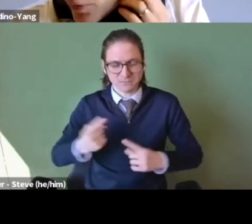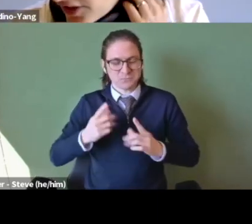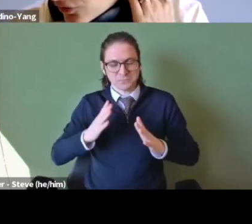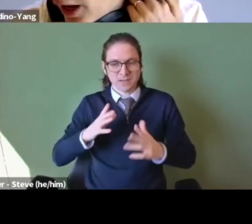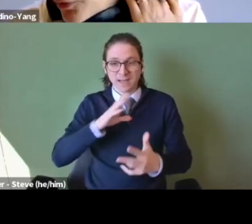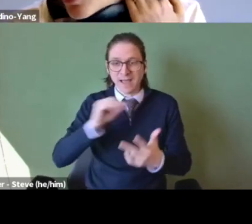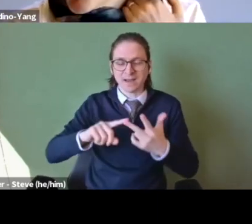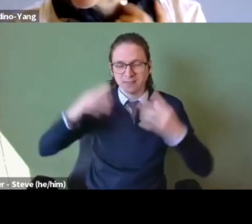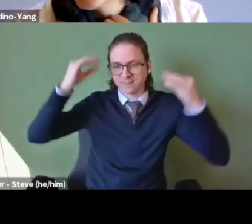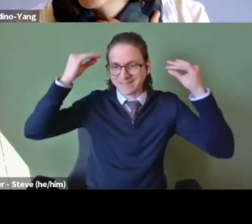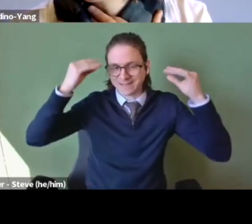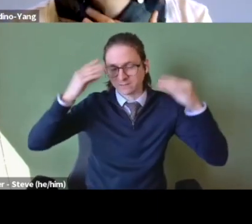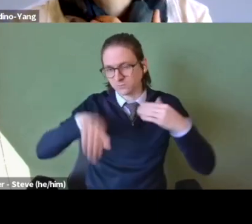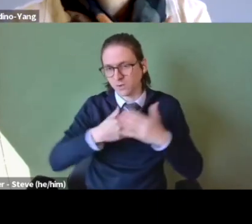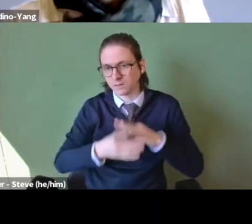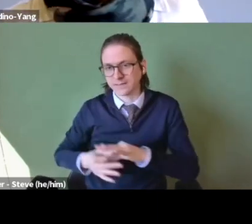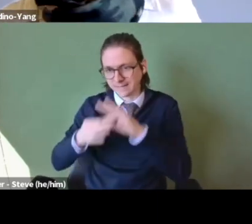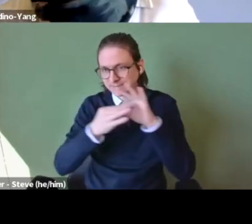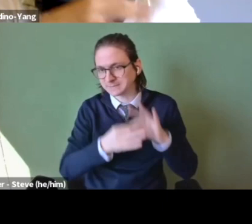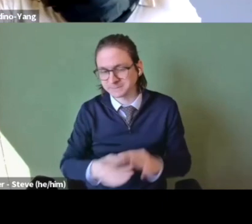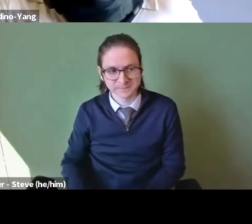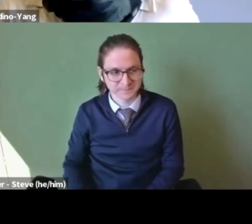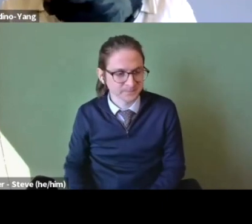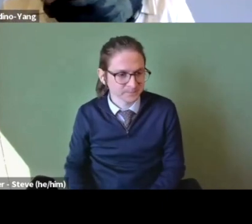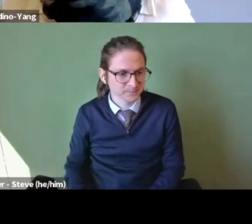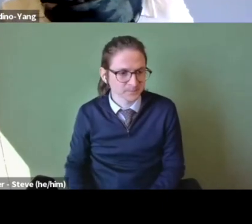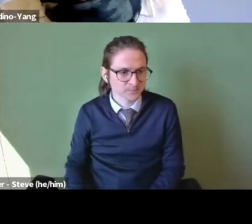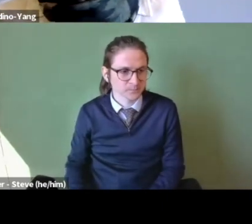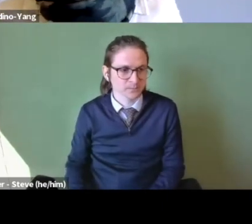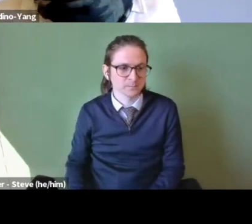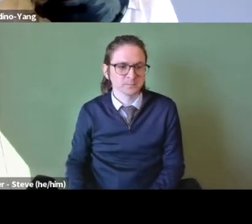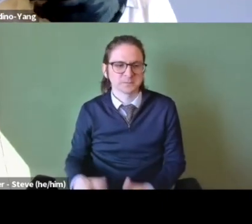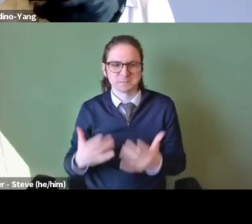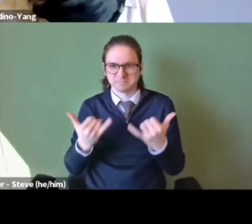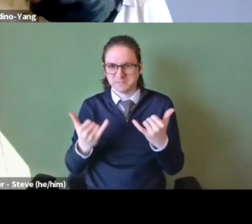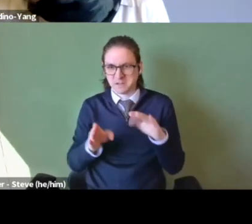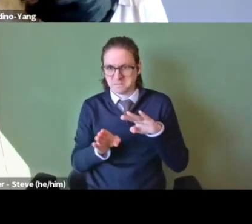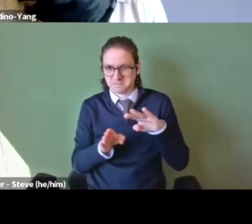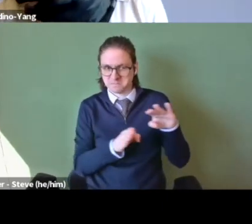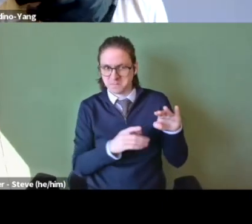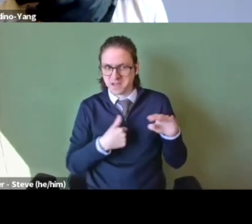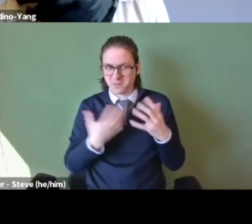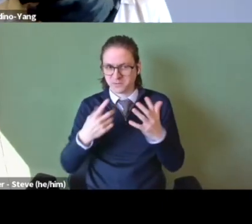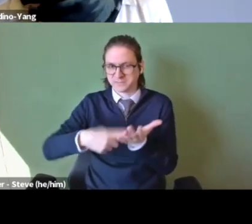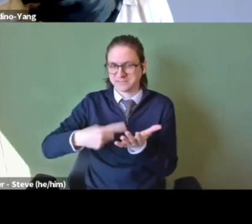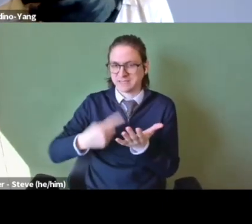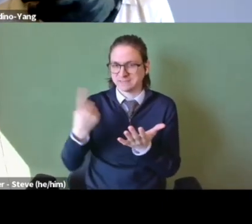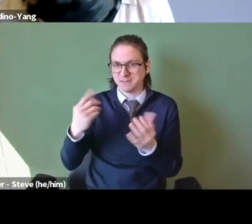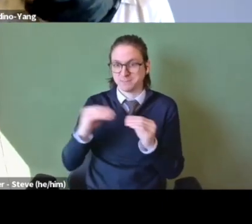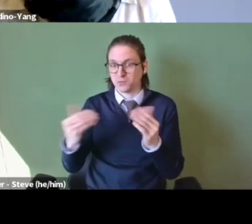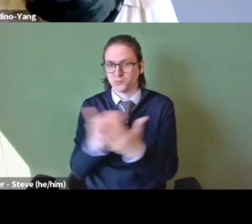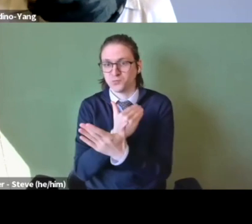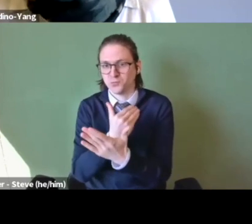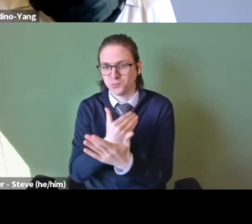But where I want to take you now is somewhere a little more new and interesting. So the idea here is that we've